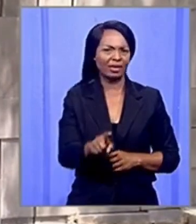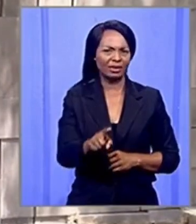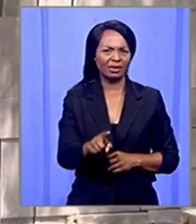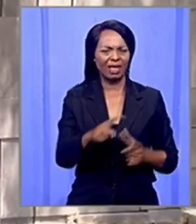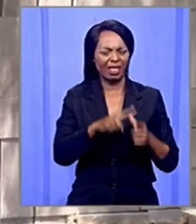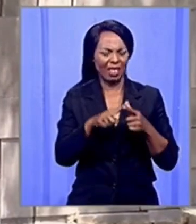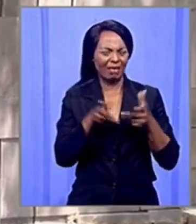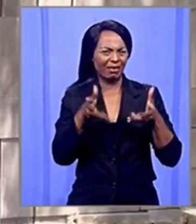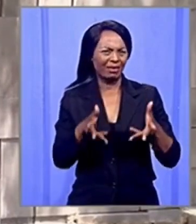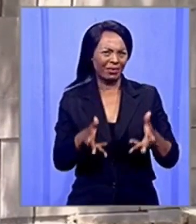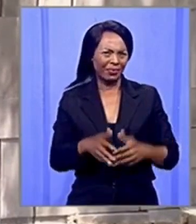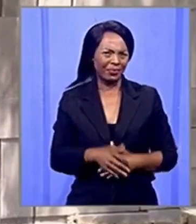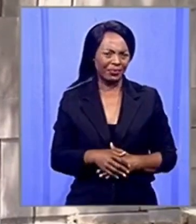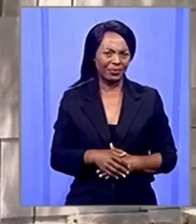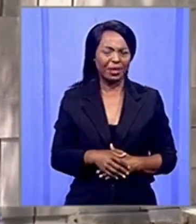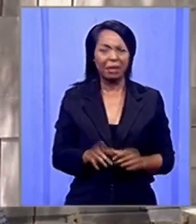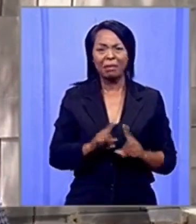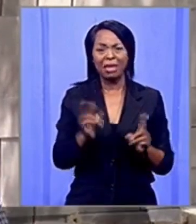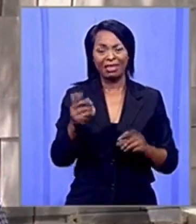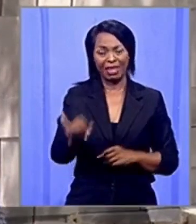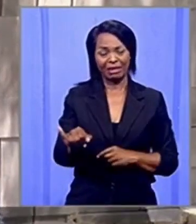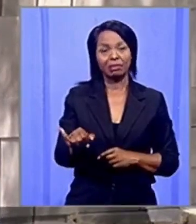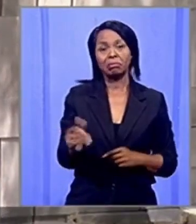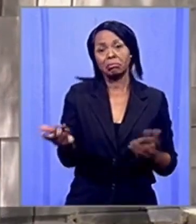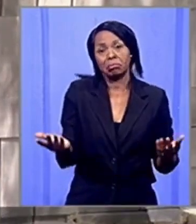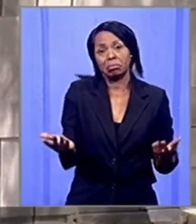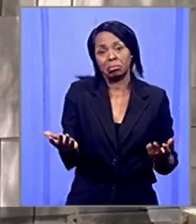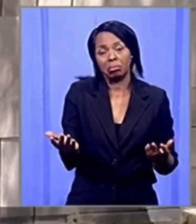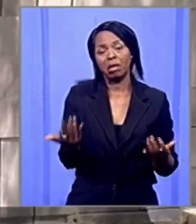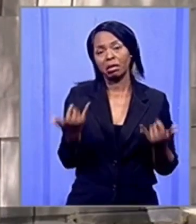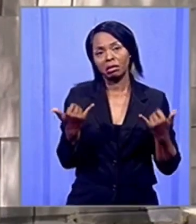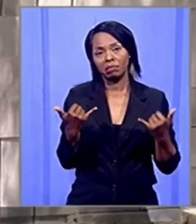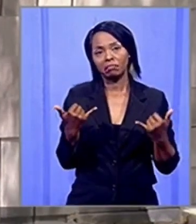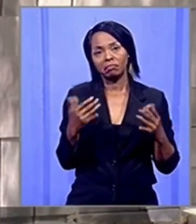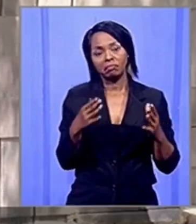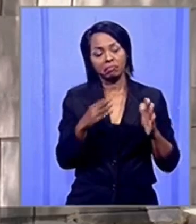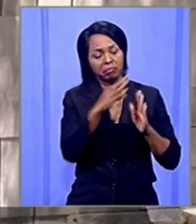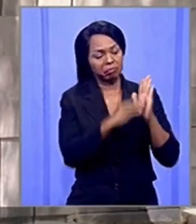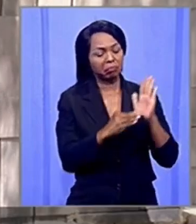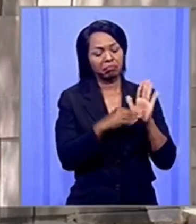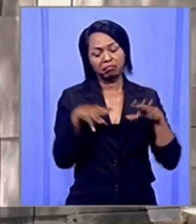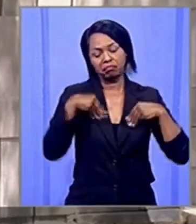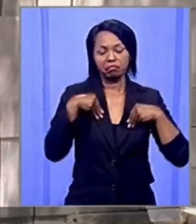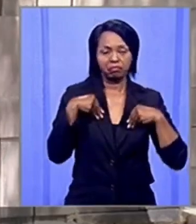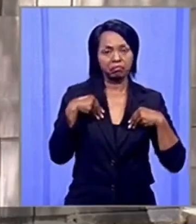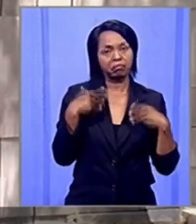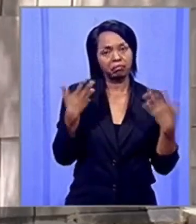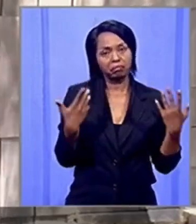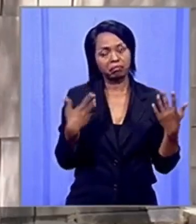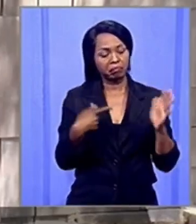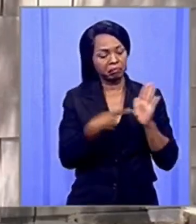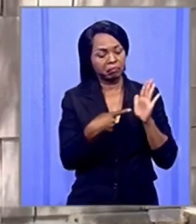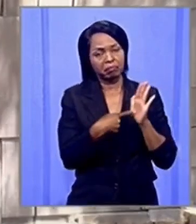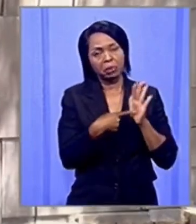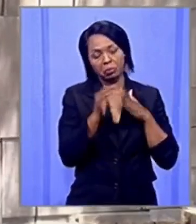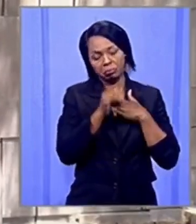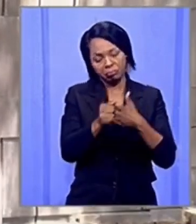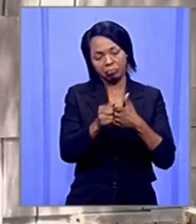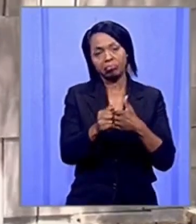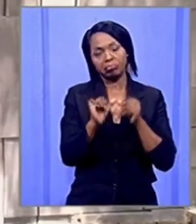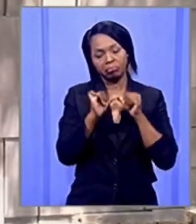ileng ka teng hona jwale empa le ha ho le jwalo re ananela list eo mme re bona e le list e re ka sebetsang ka